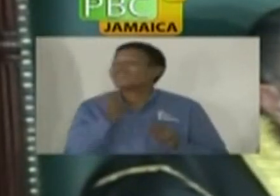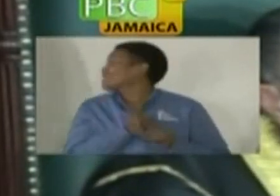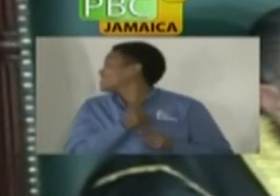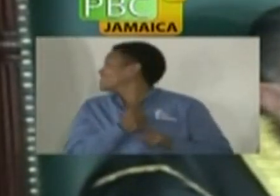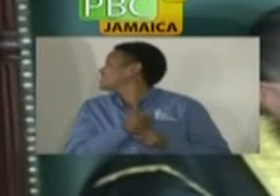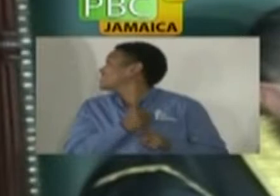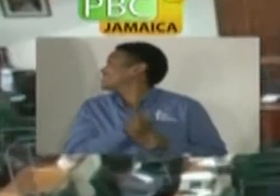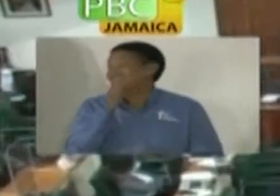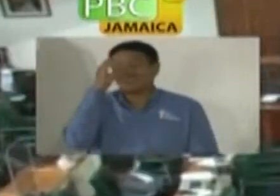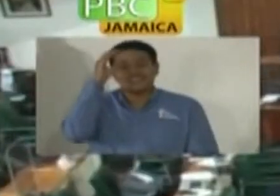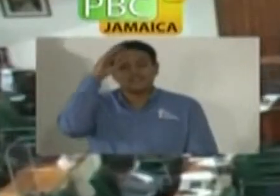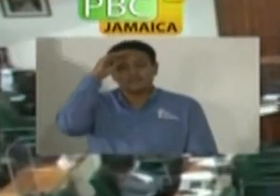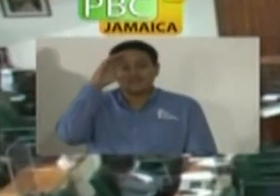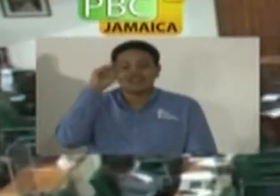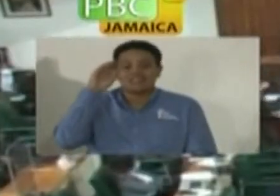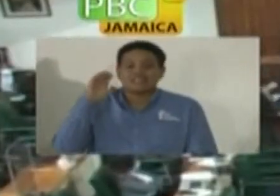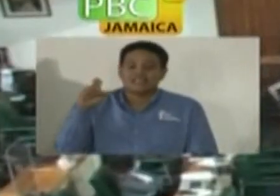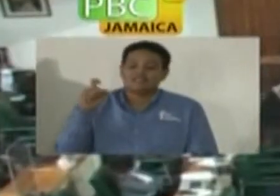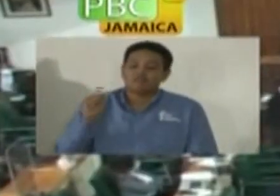case.